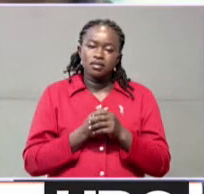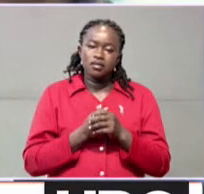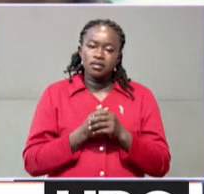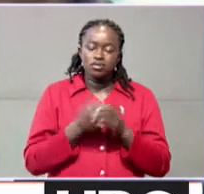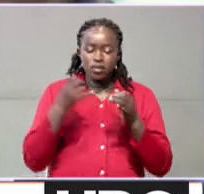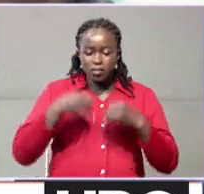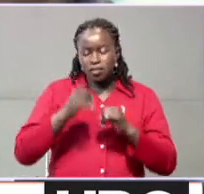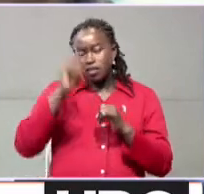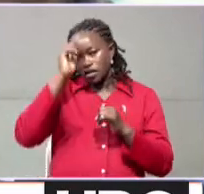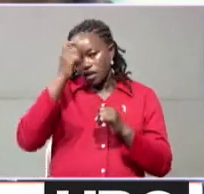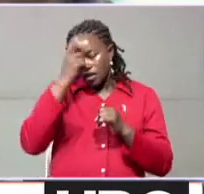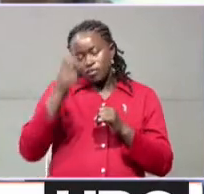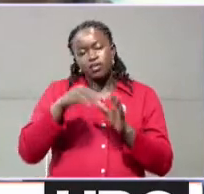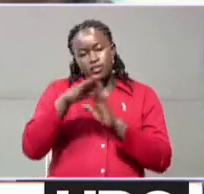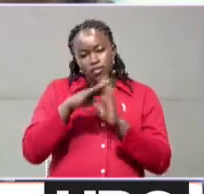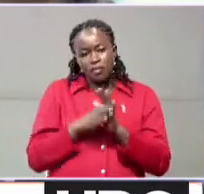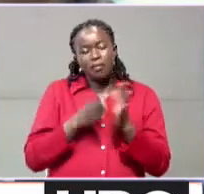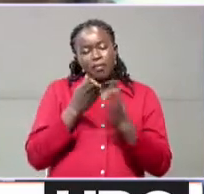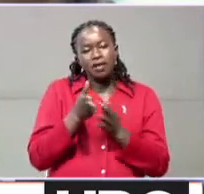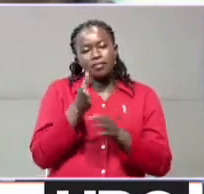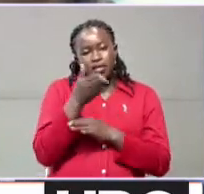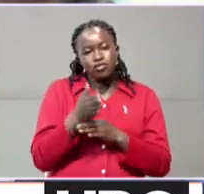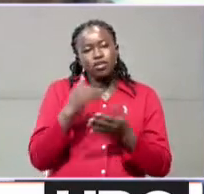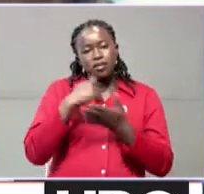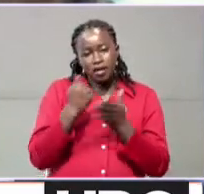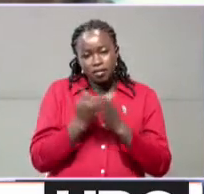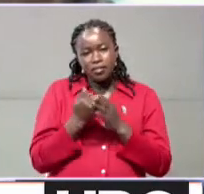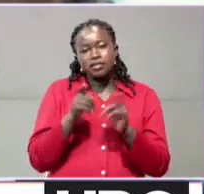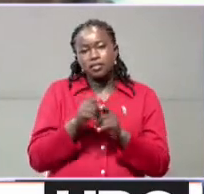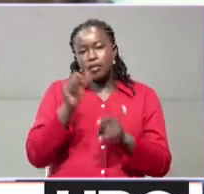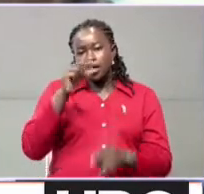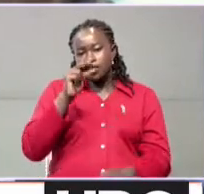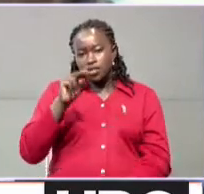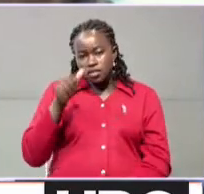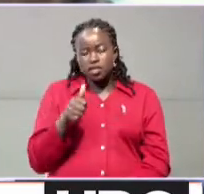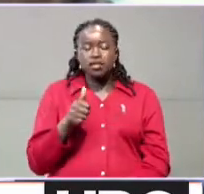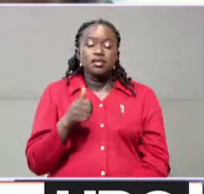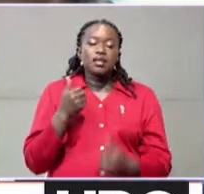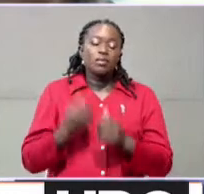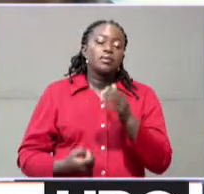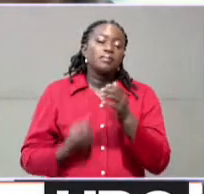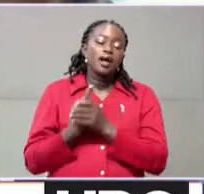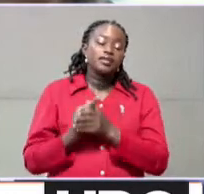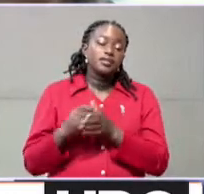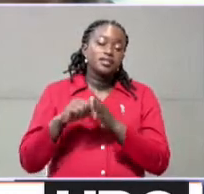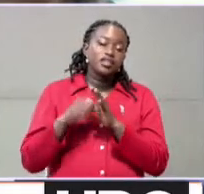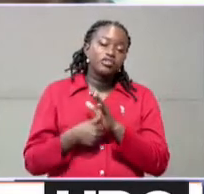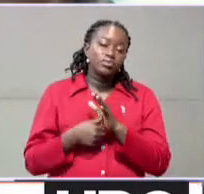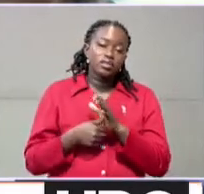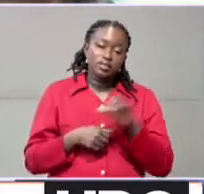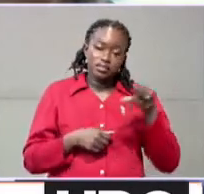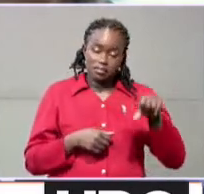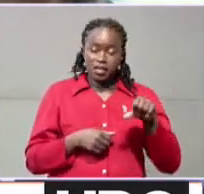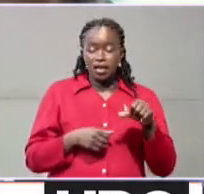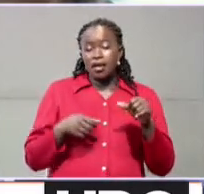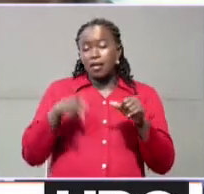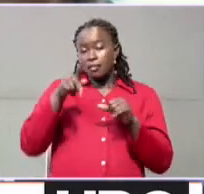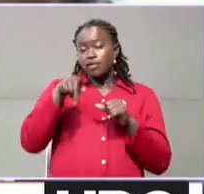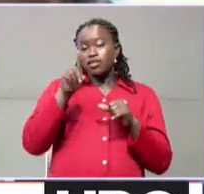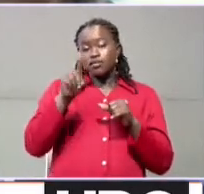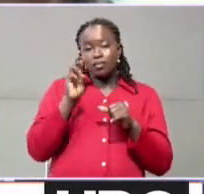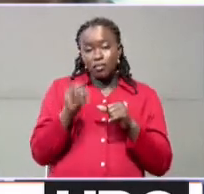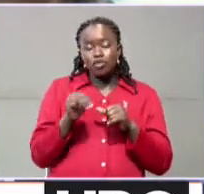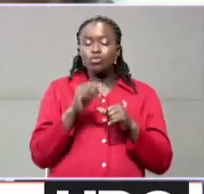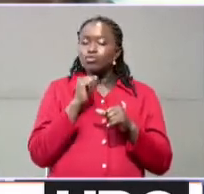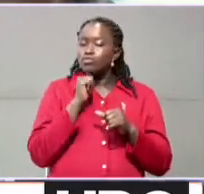implementing government problems by ministries departments and agencies number nine emerging issues policy development model is